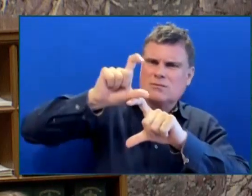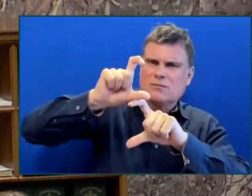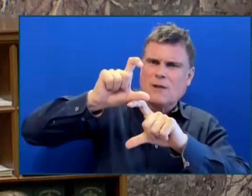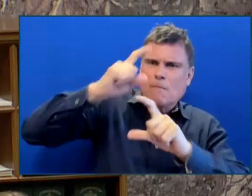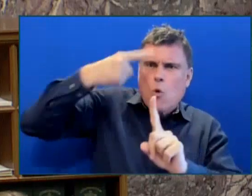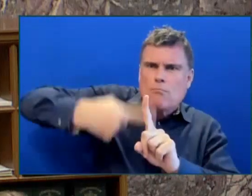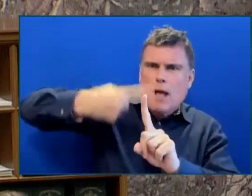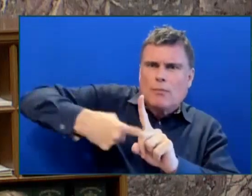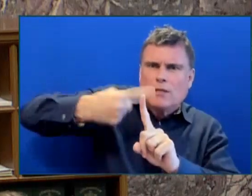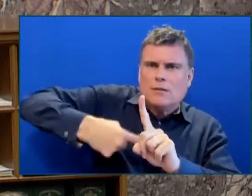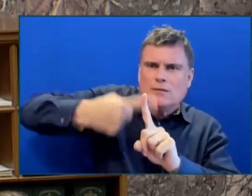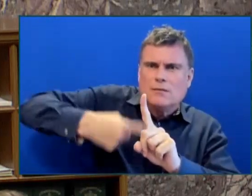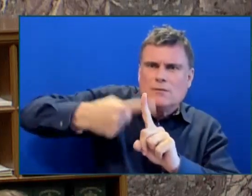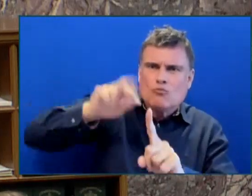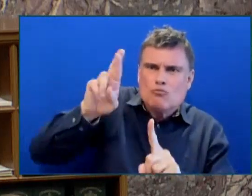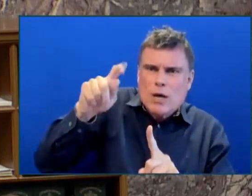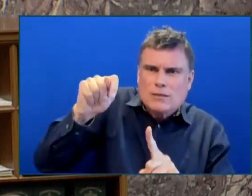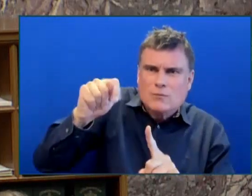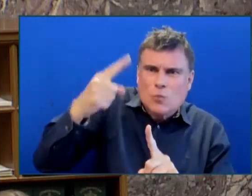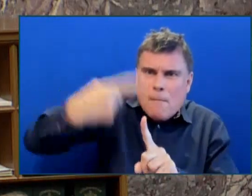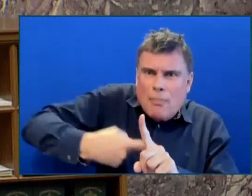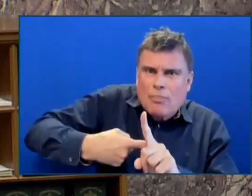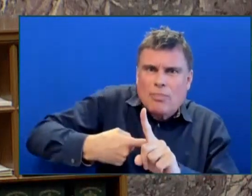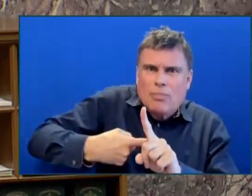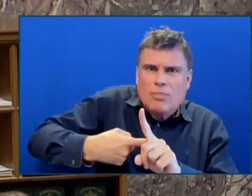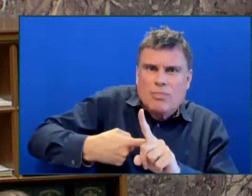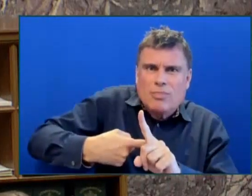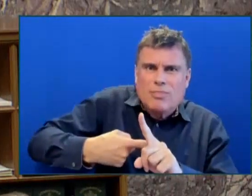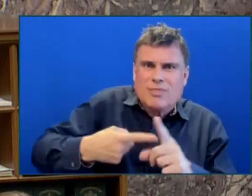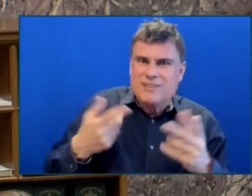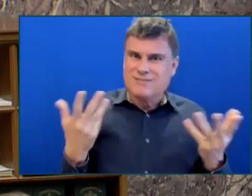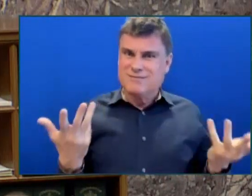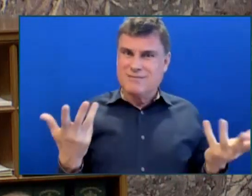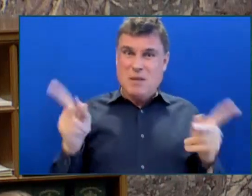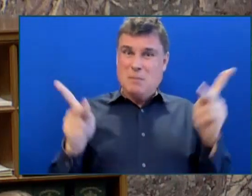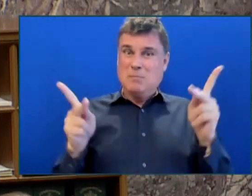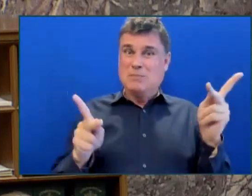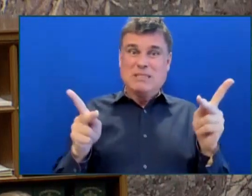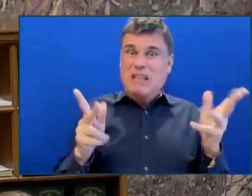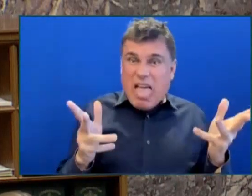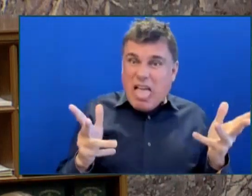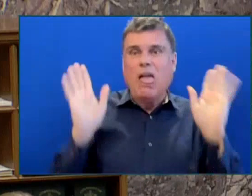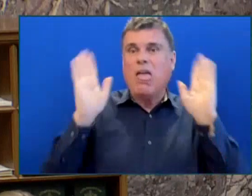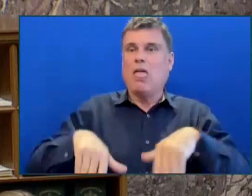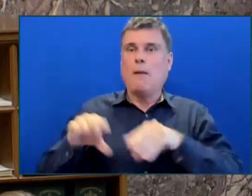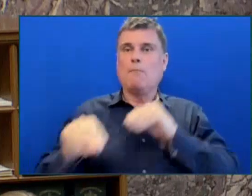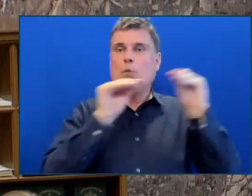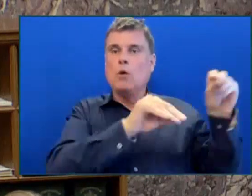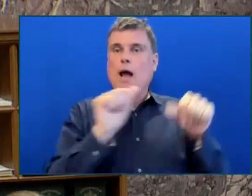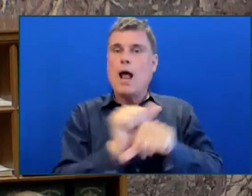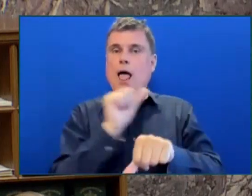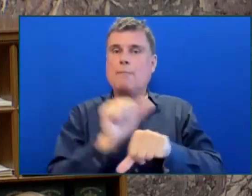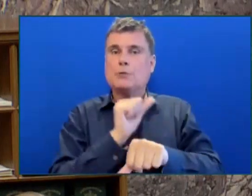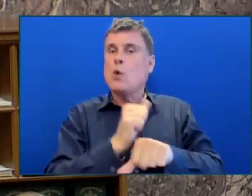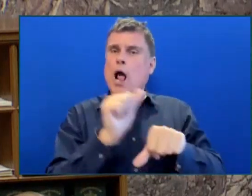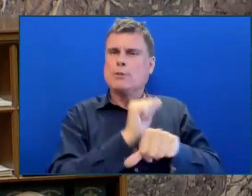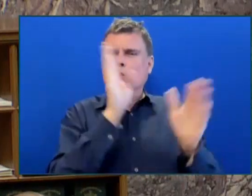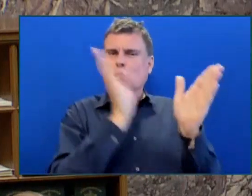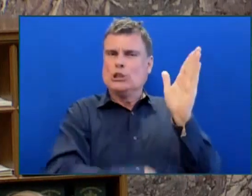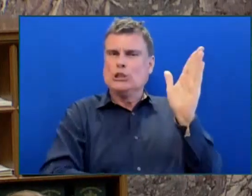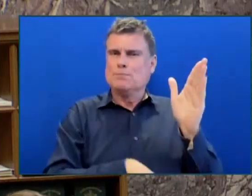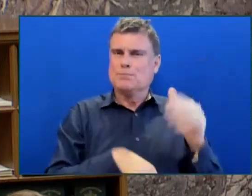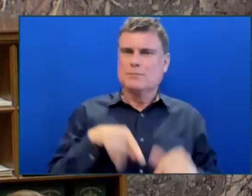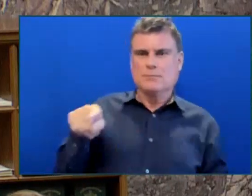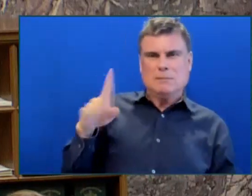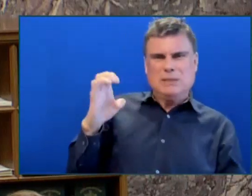the greatest rate we've seen since the last time they were in government in the 1990s. So my question to the Premier, how